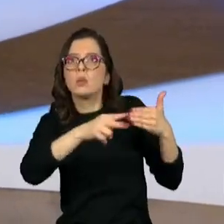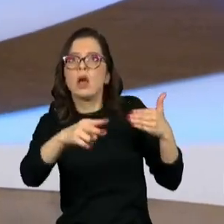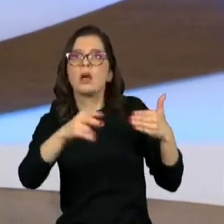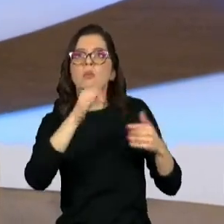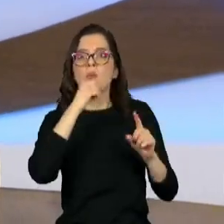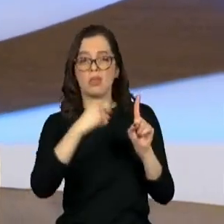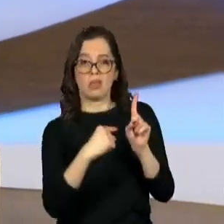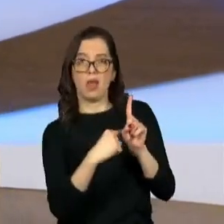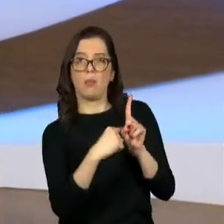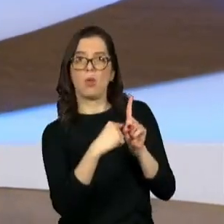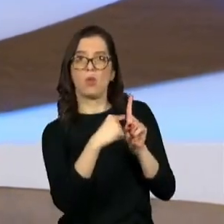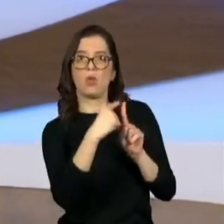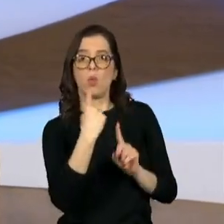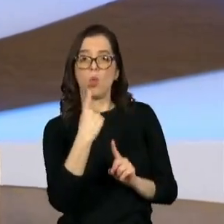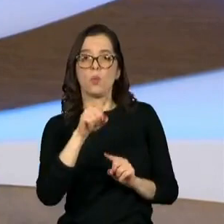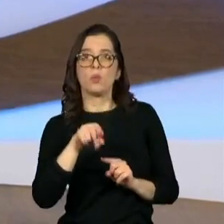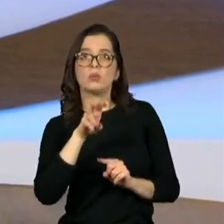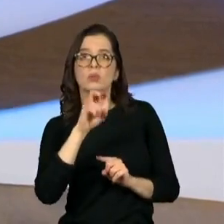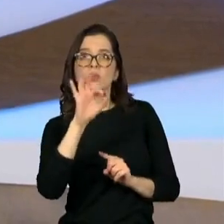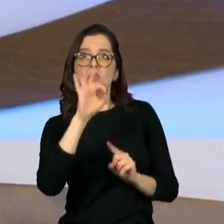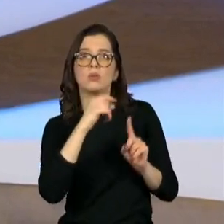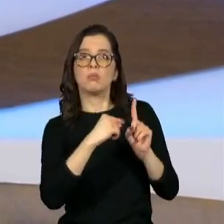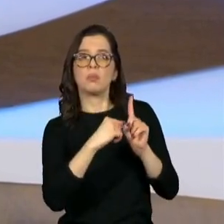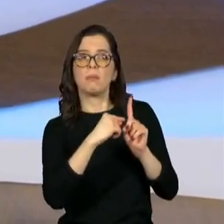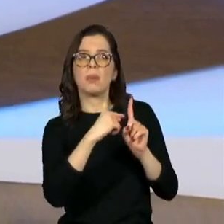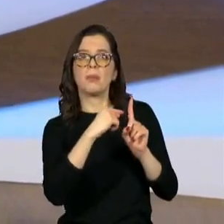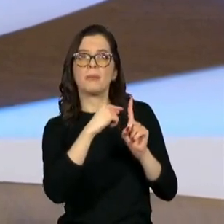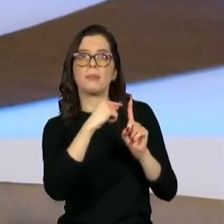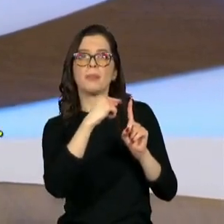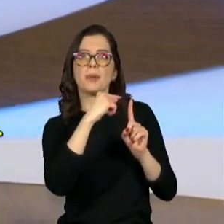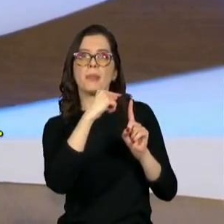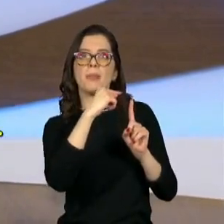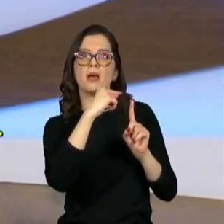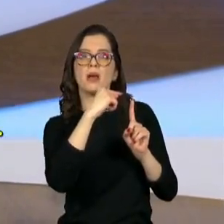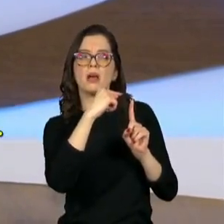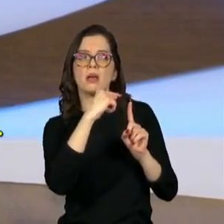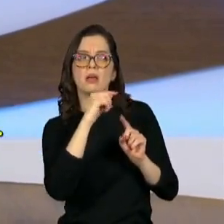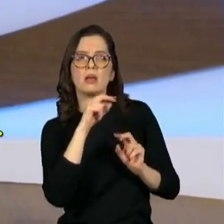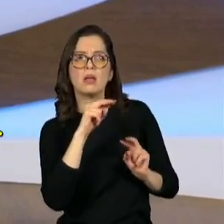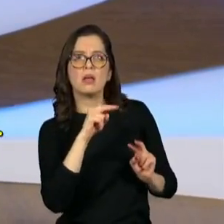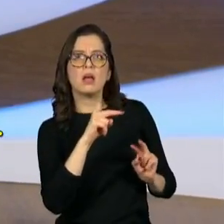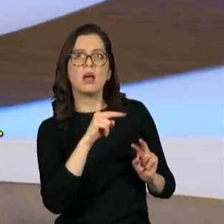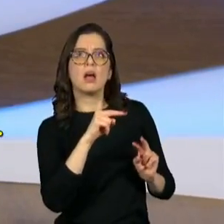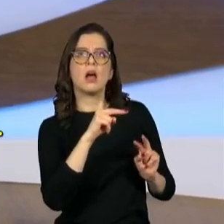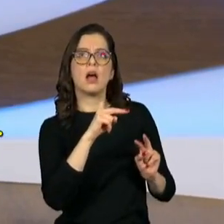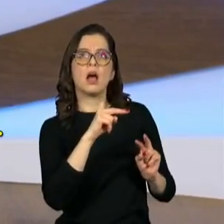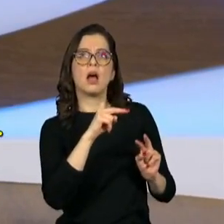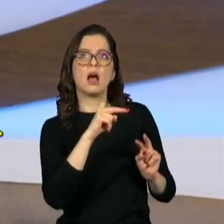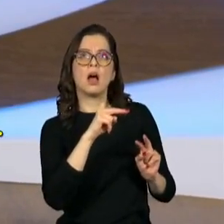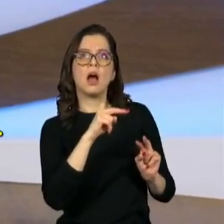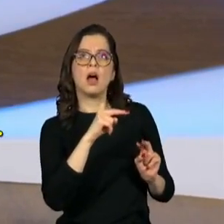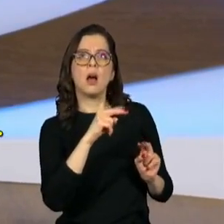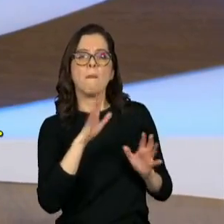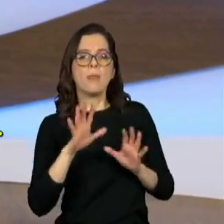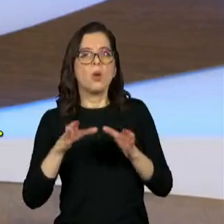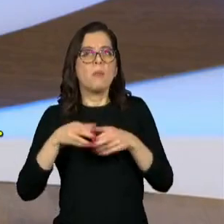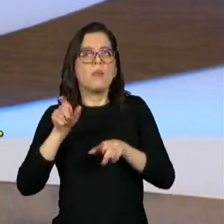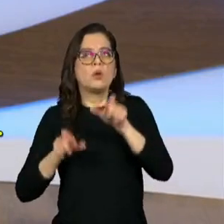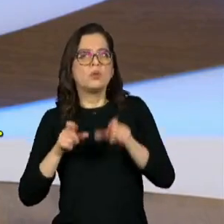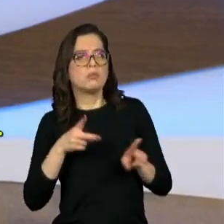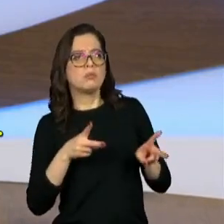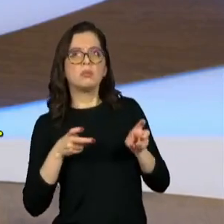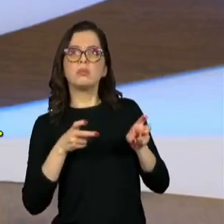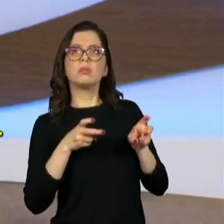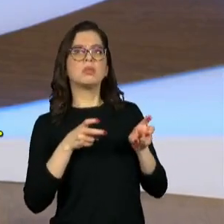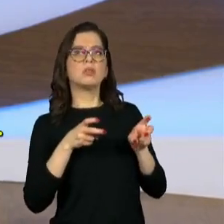there is warming beyond 1.5 centigrades and so on. But people aren't listening. A large portion